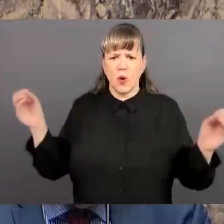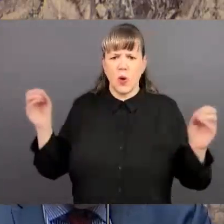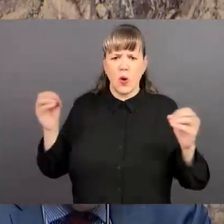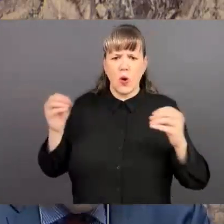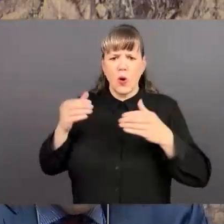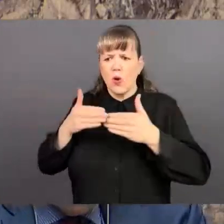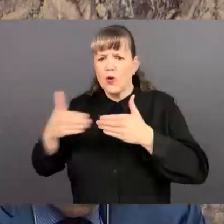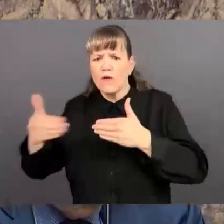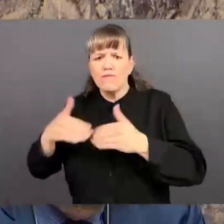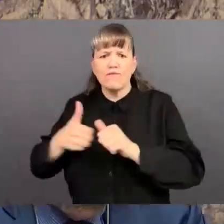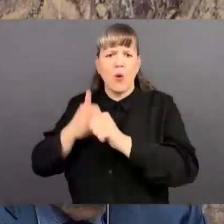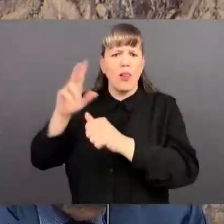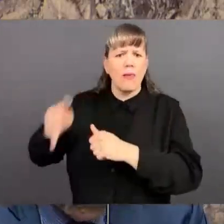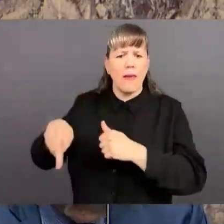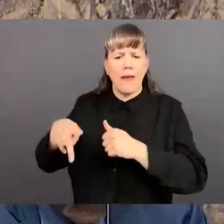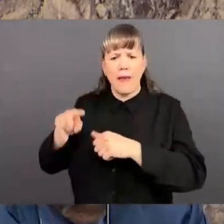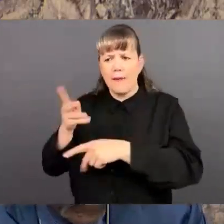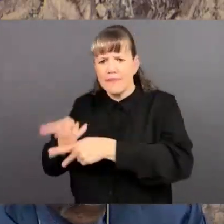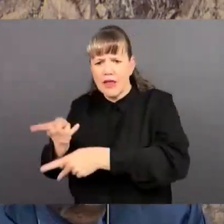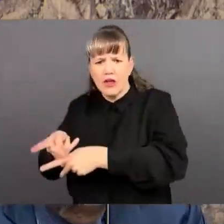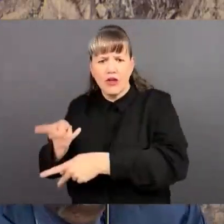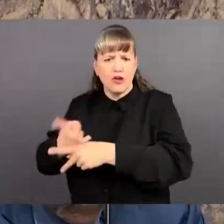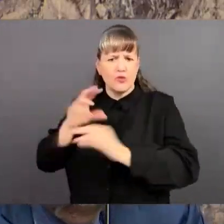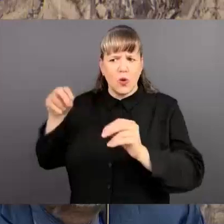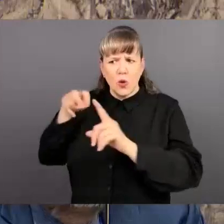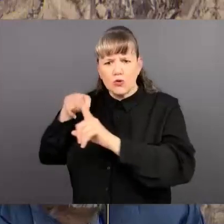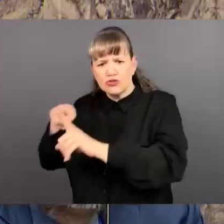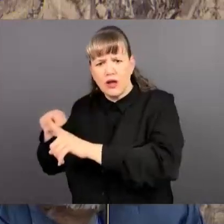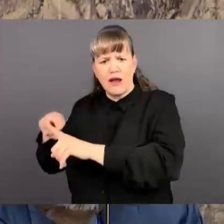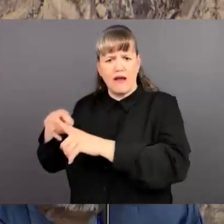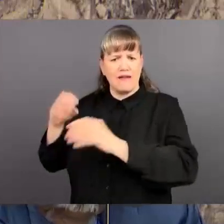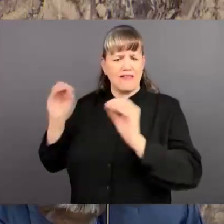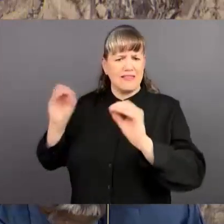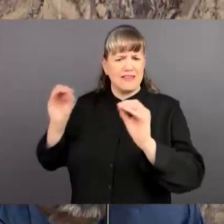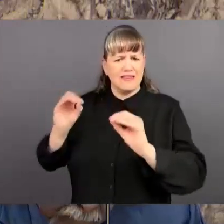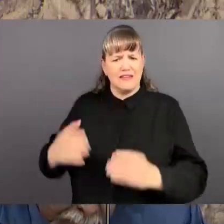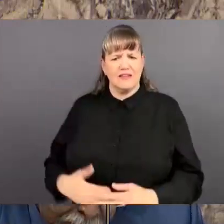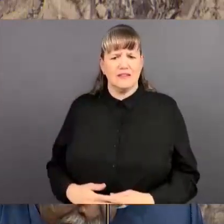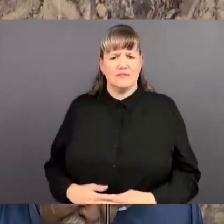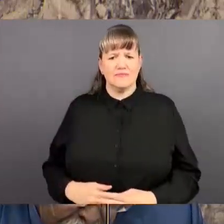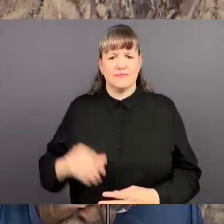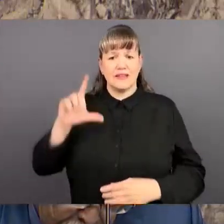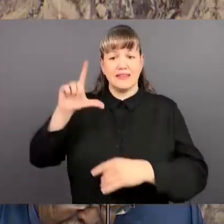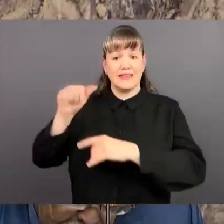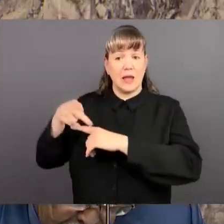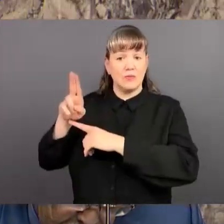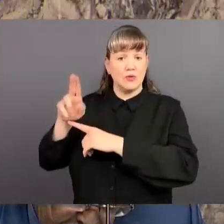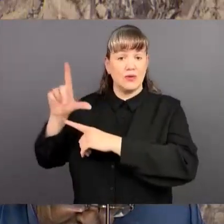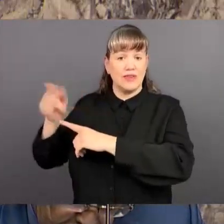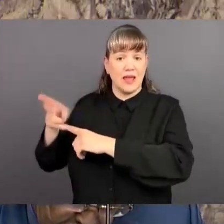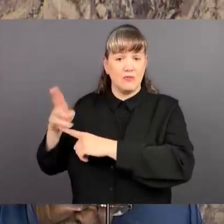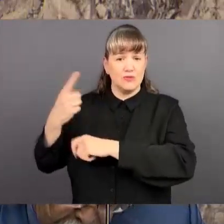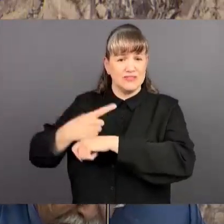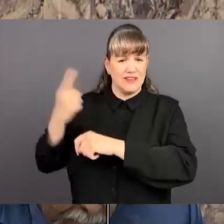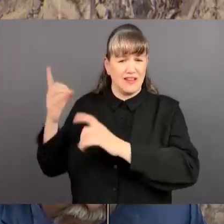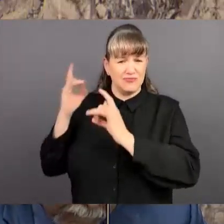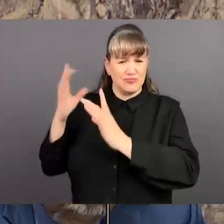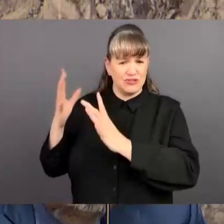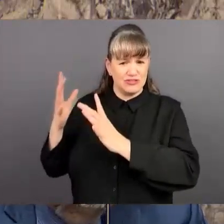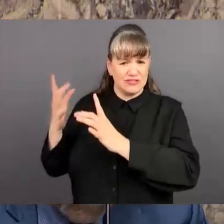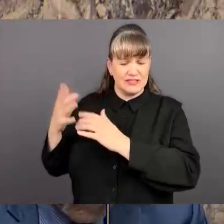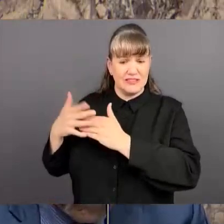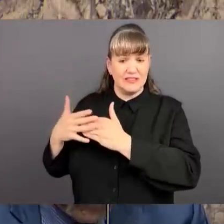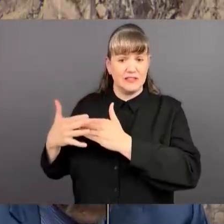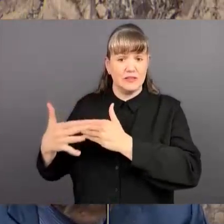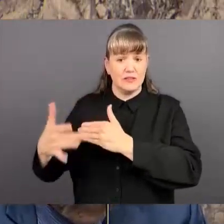are. After the Lapu Lapu Day tragedy, it was revealed that the suspect was one of those people on extended leave from involuntary